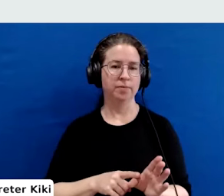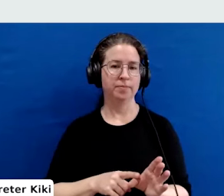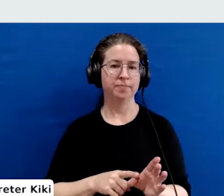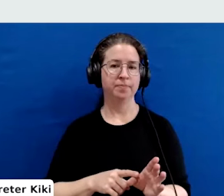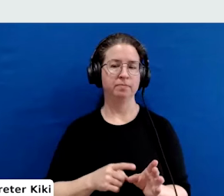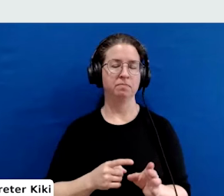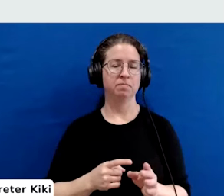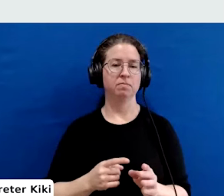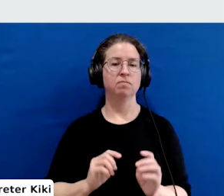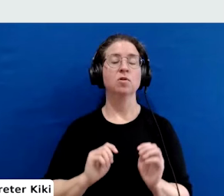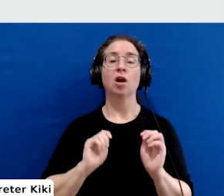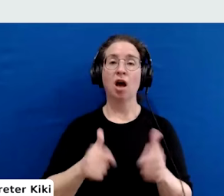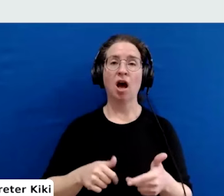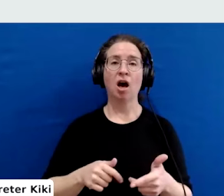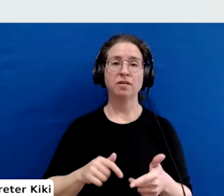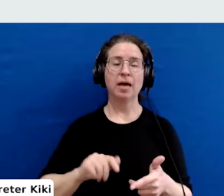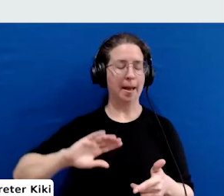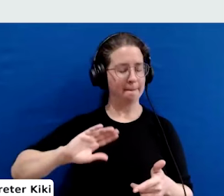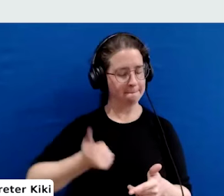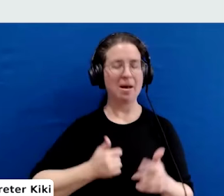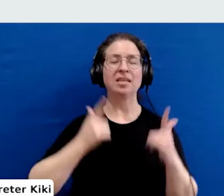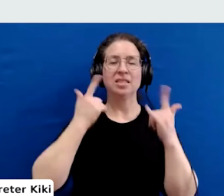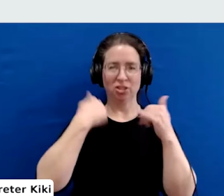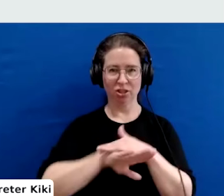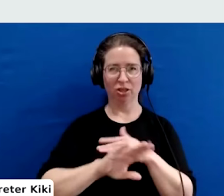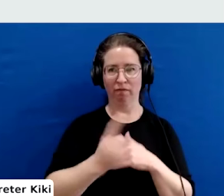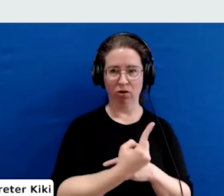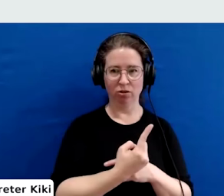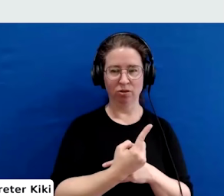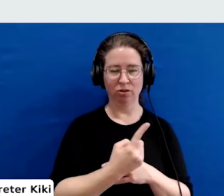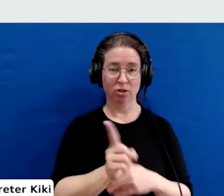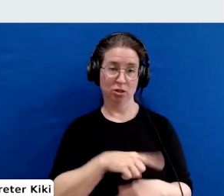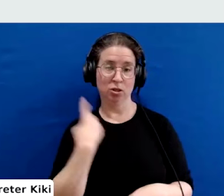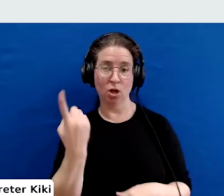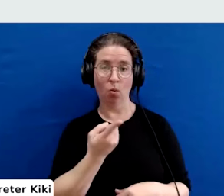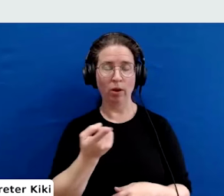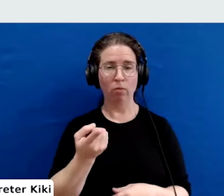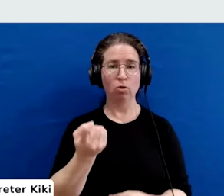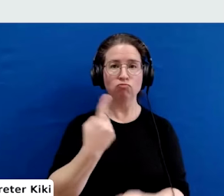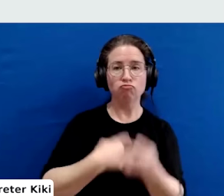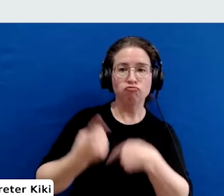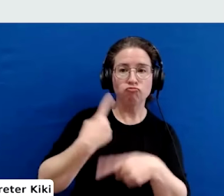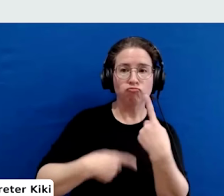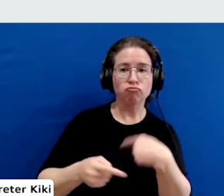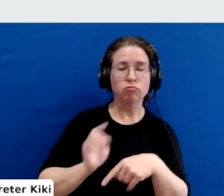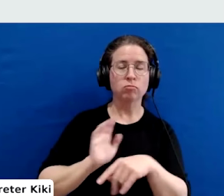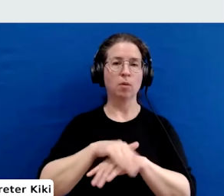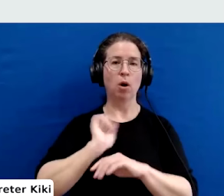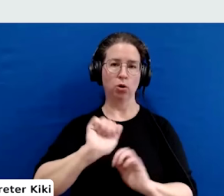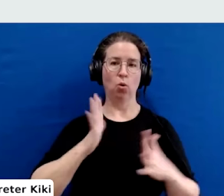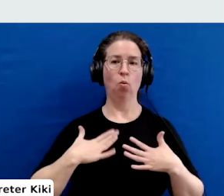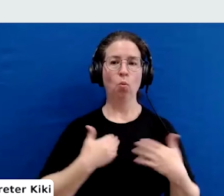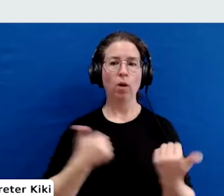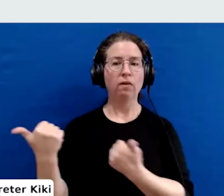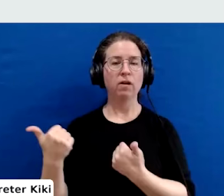check-in, which that check-in then provides us with a part of information to help with our welfare and scholar support.